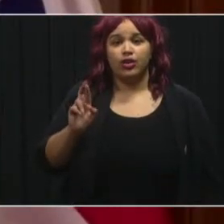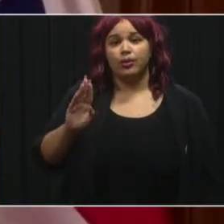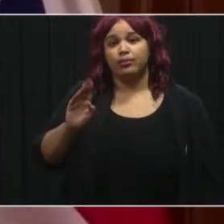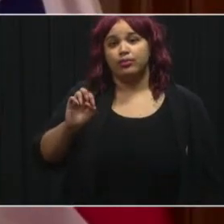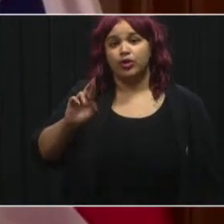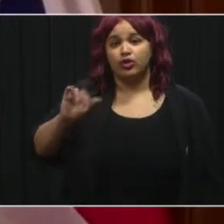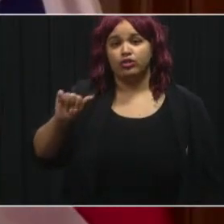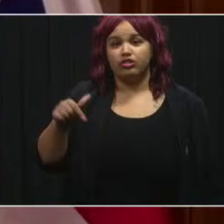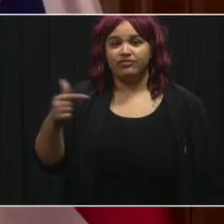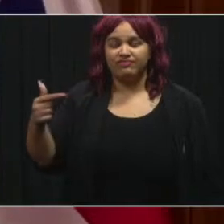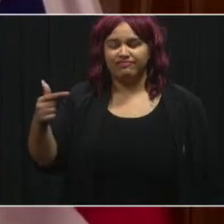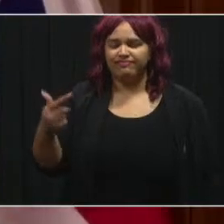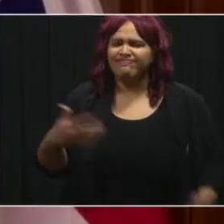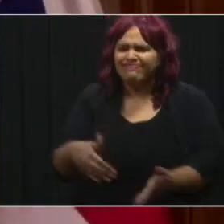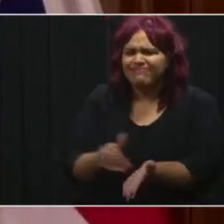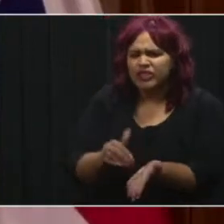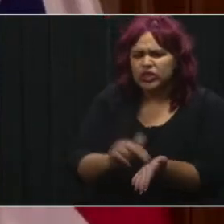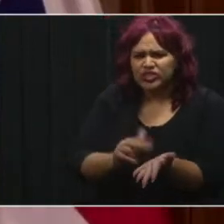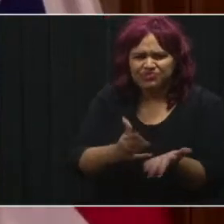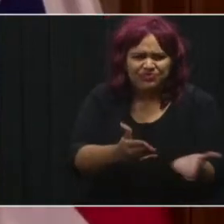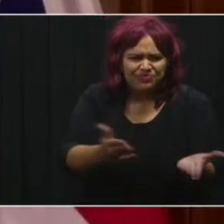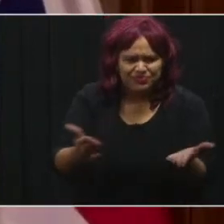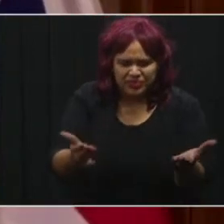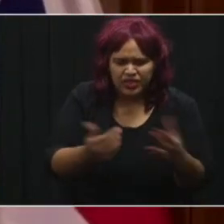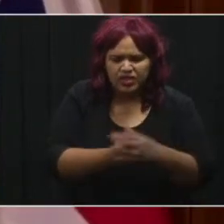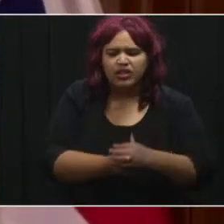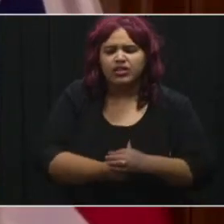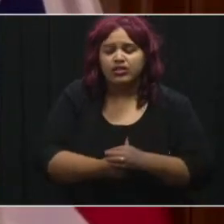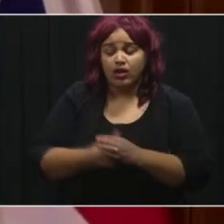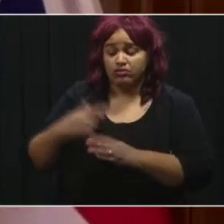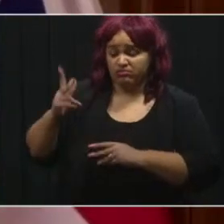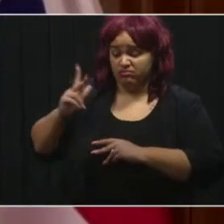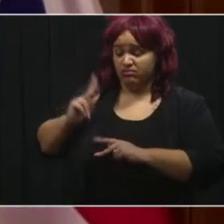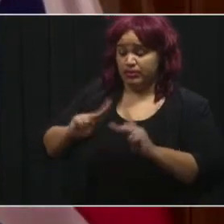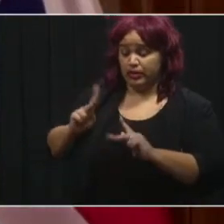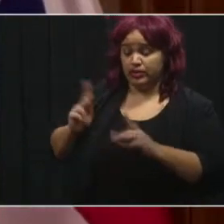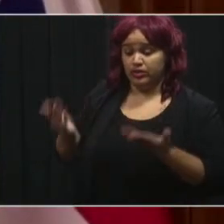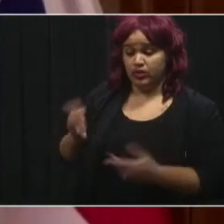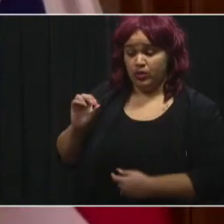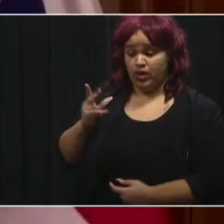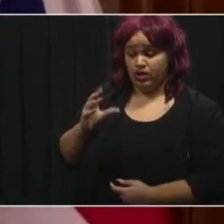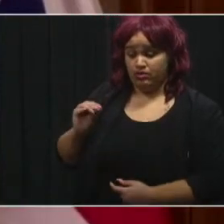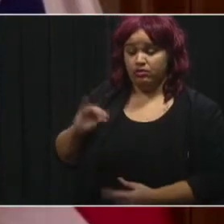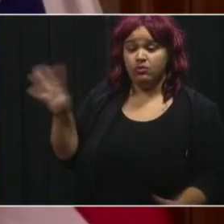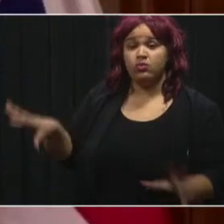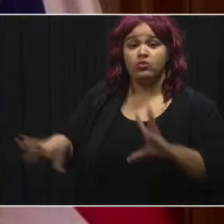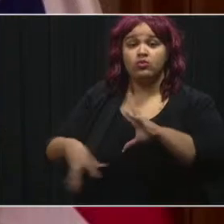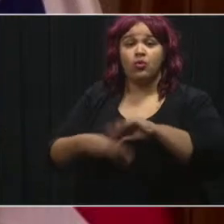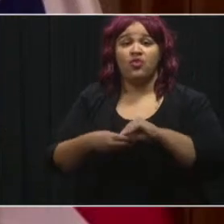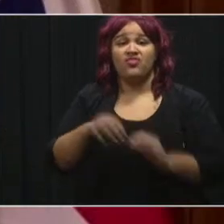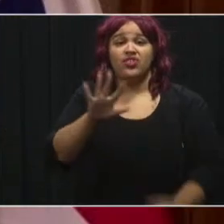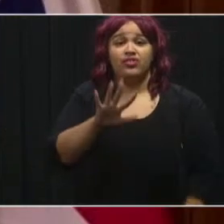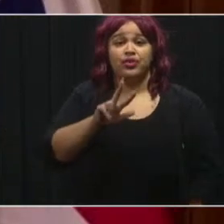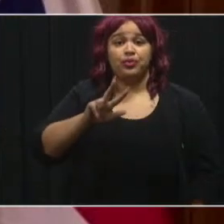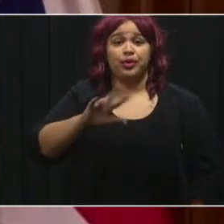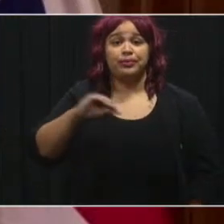on this call. Right now, 53% of Ohioans statewide of all ages are vaccinated, and that compares to